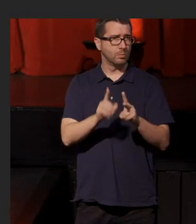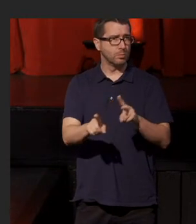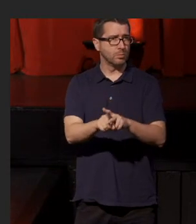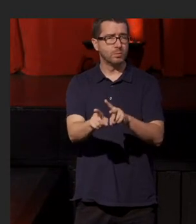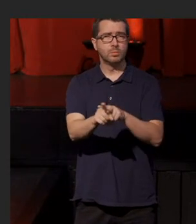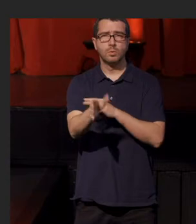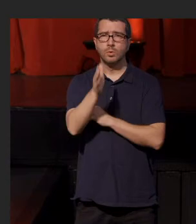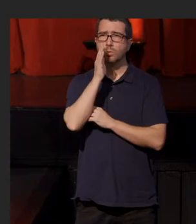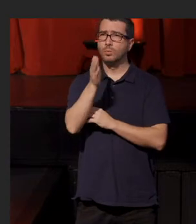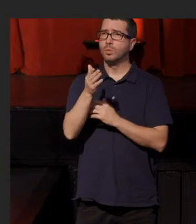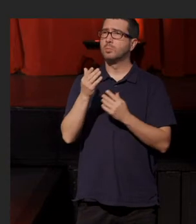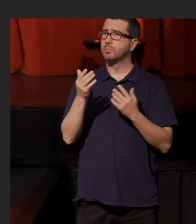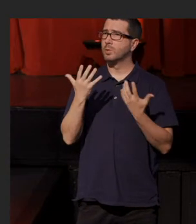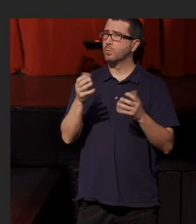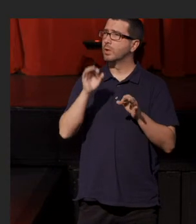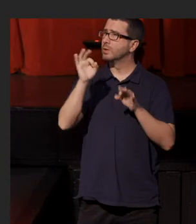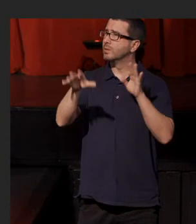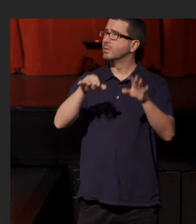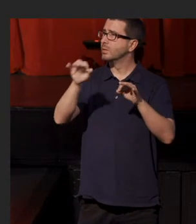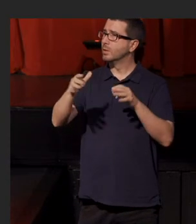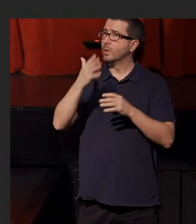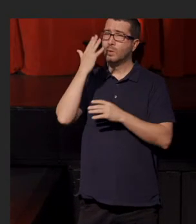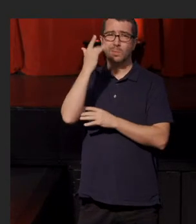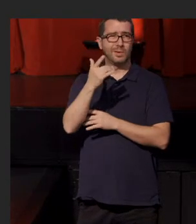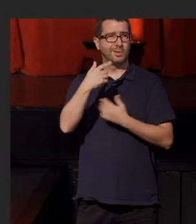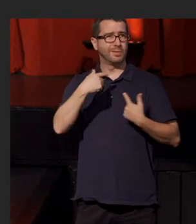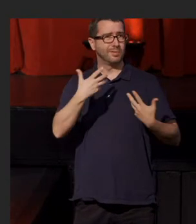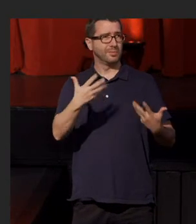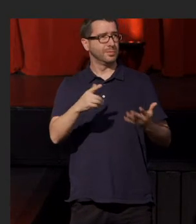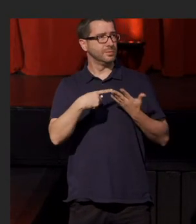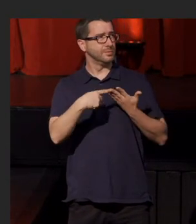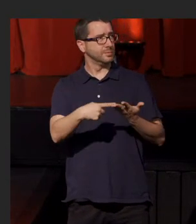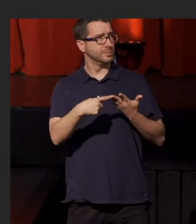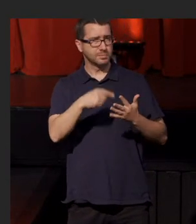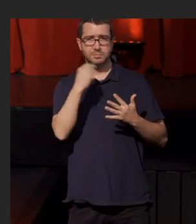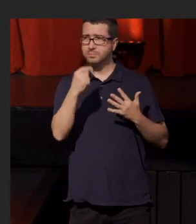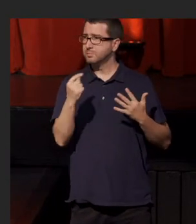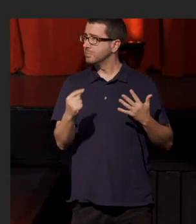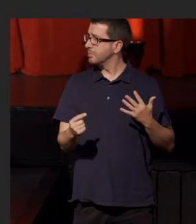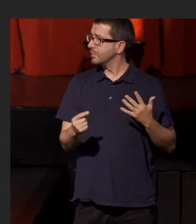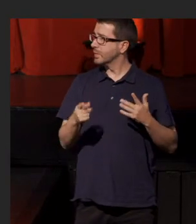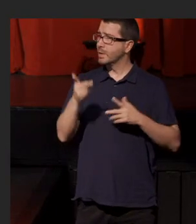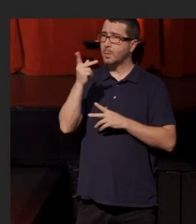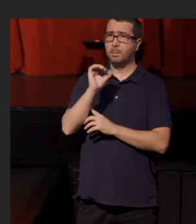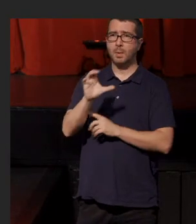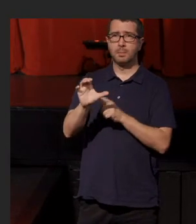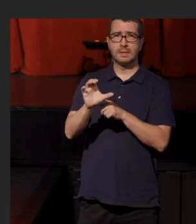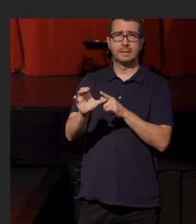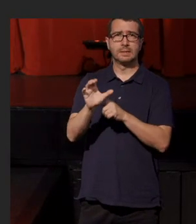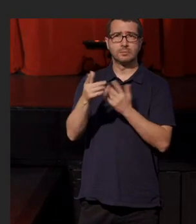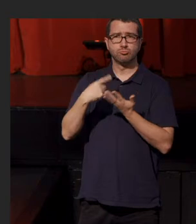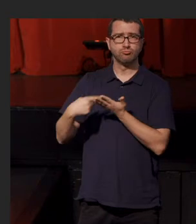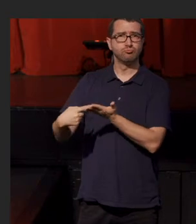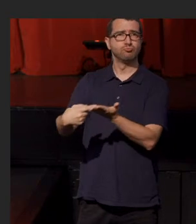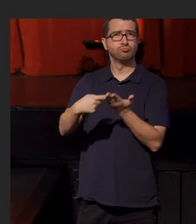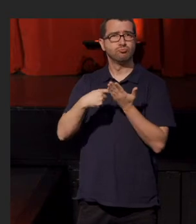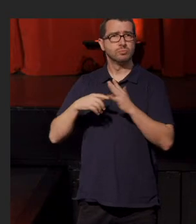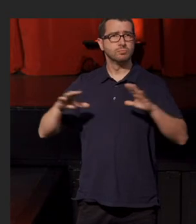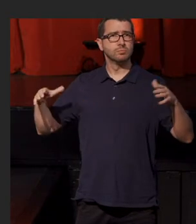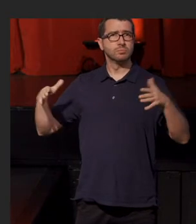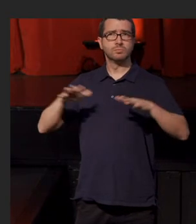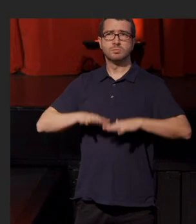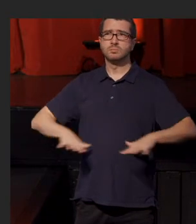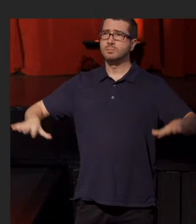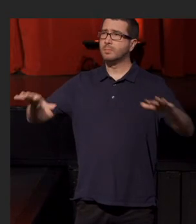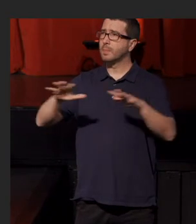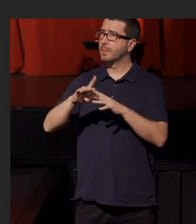few out there because I think we talk about these in public discourse quite frequently, but we're